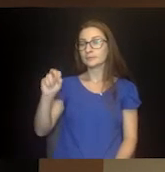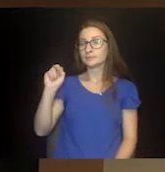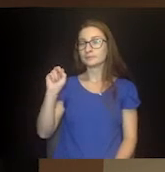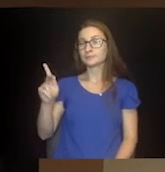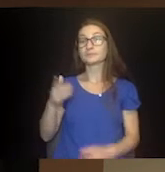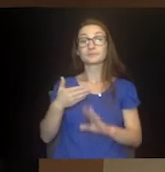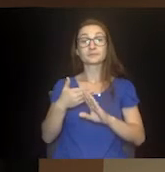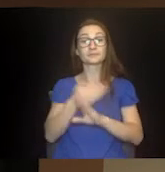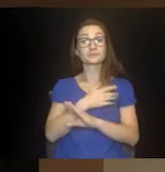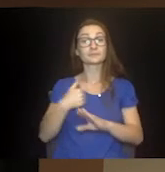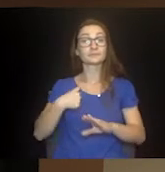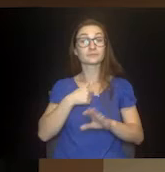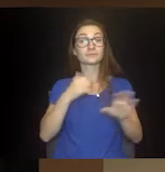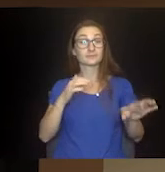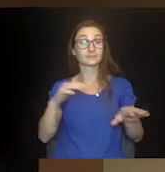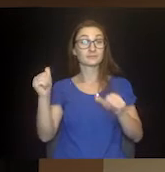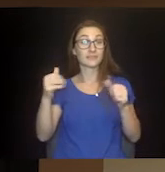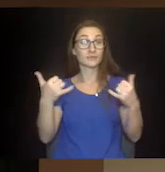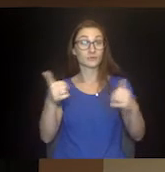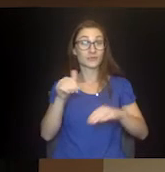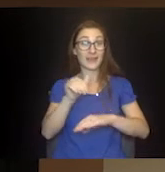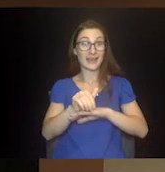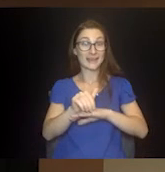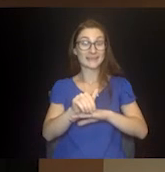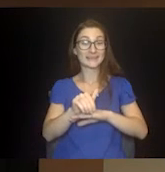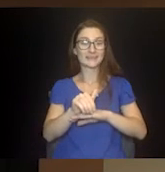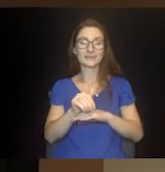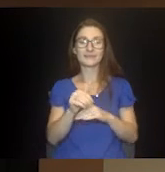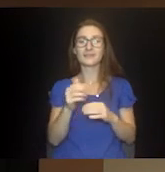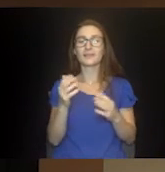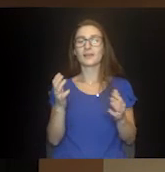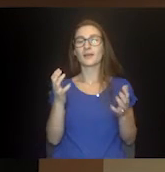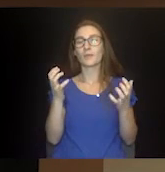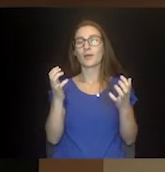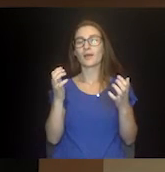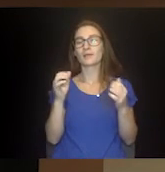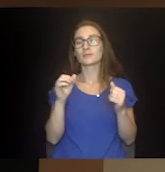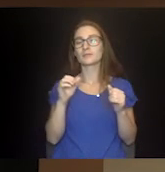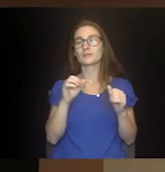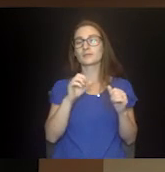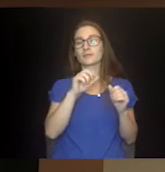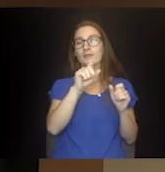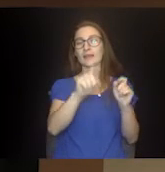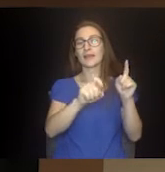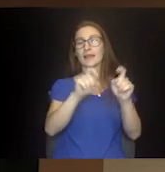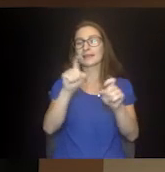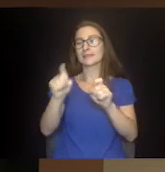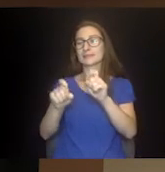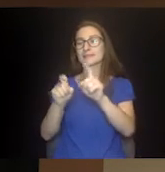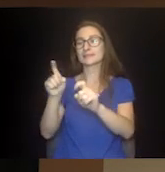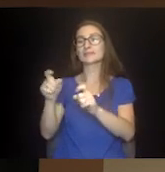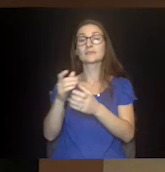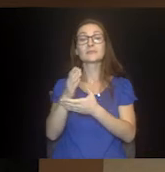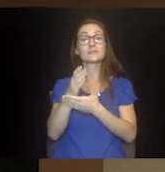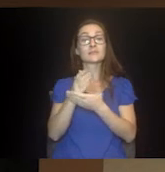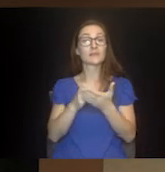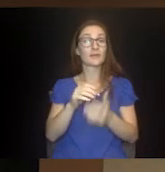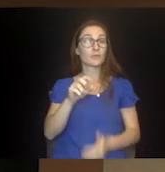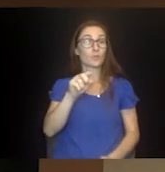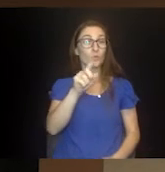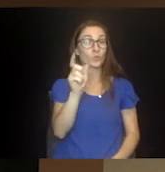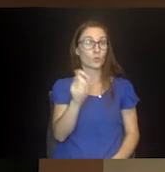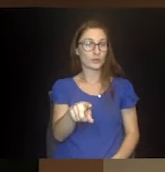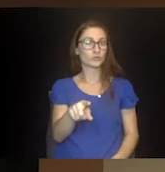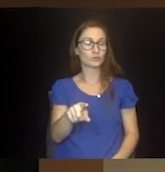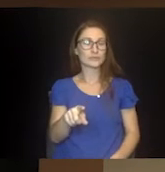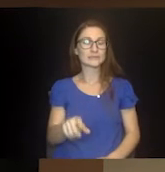All right, buddy. Before we leave tonight, I want to ask some